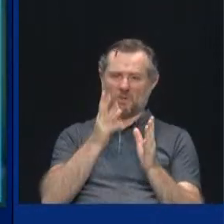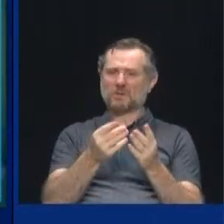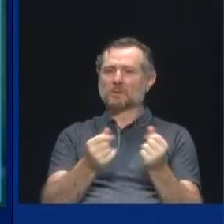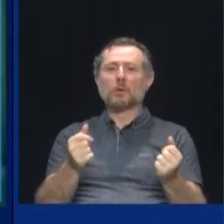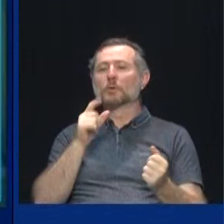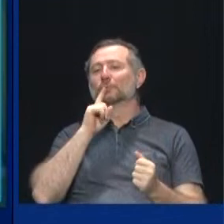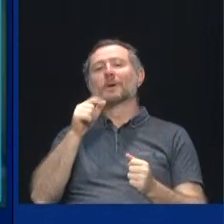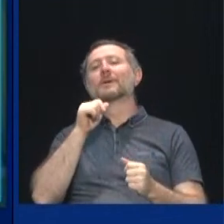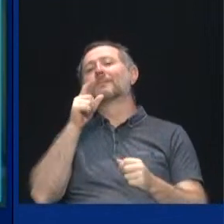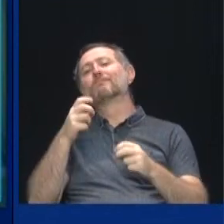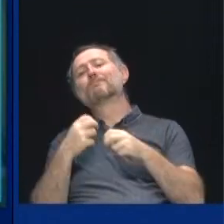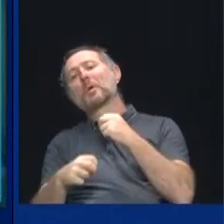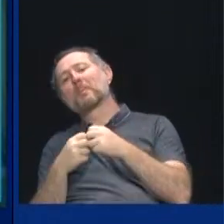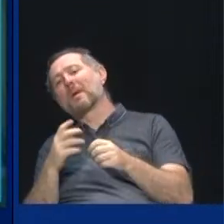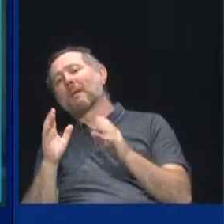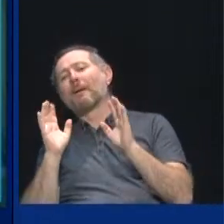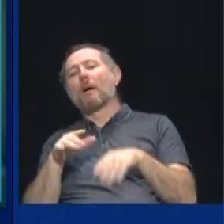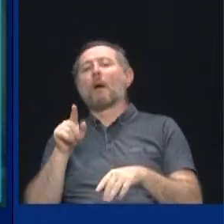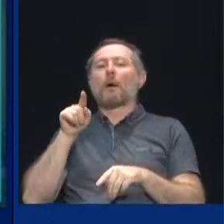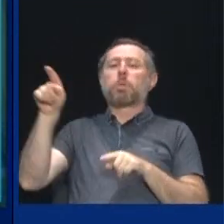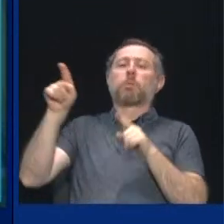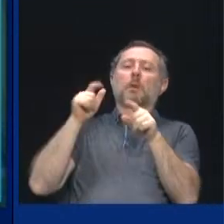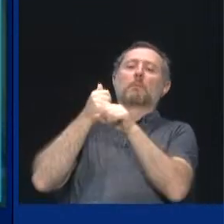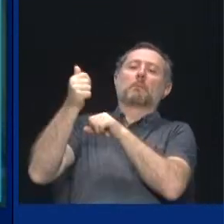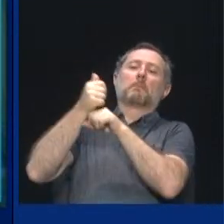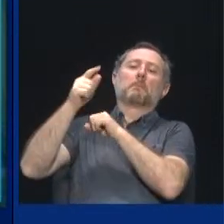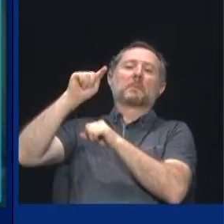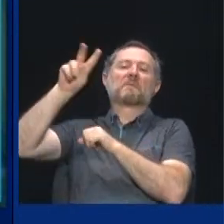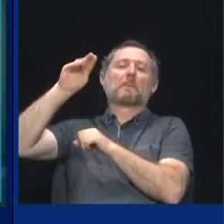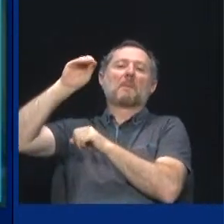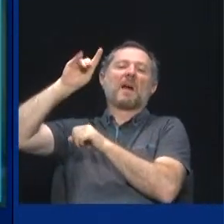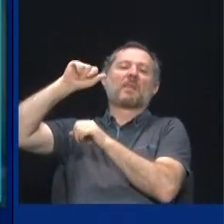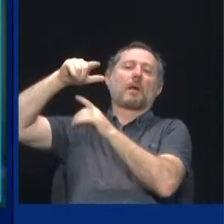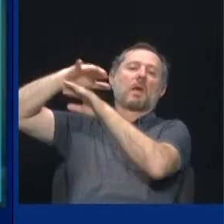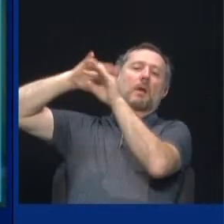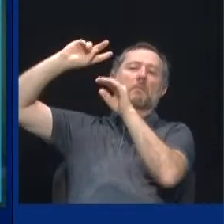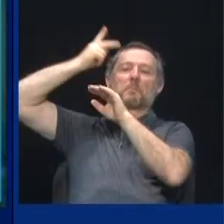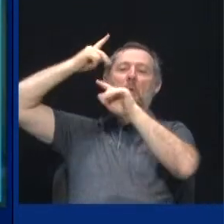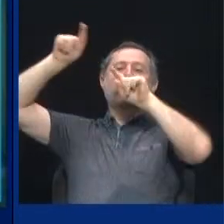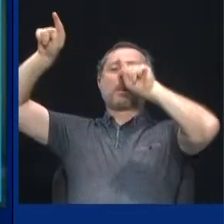media and political creation.